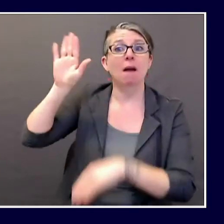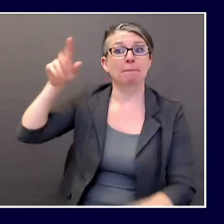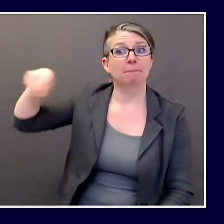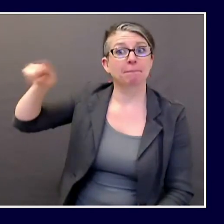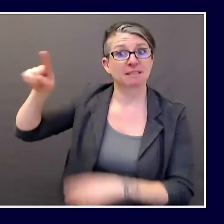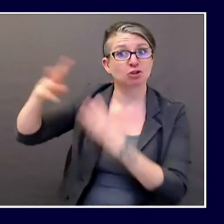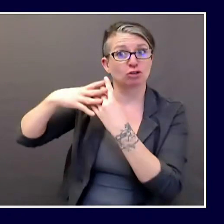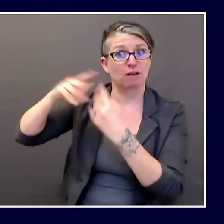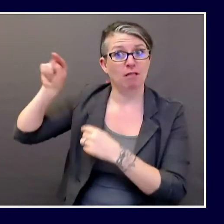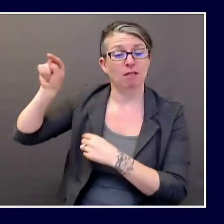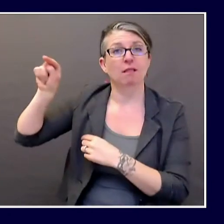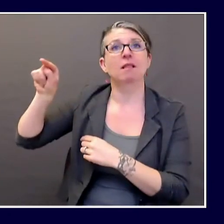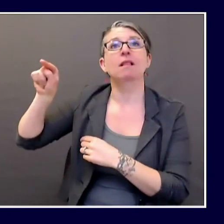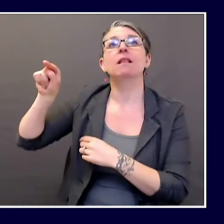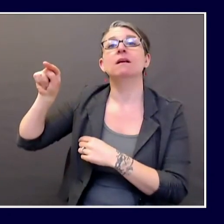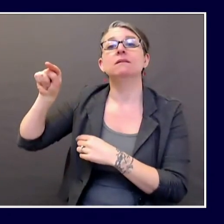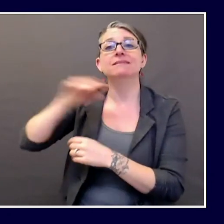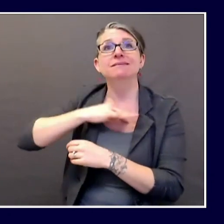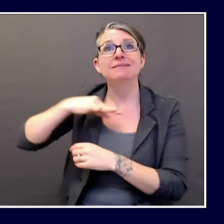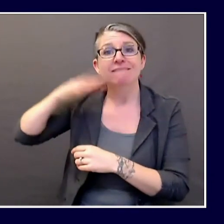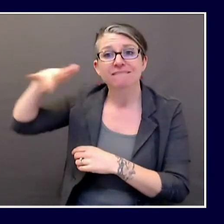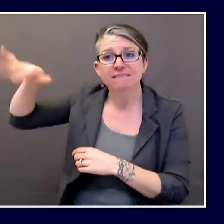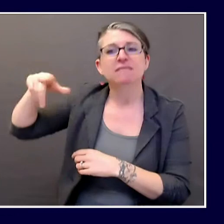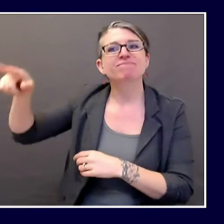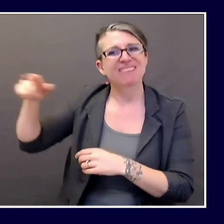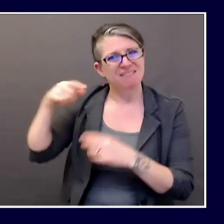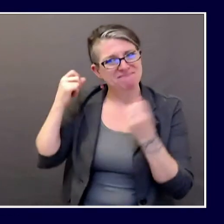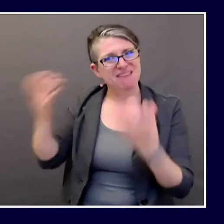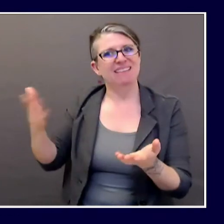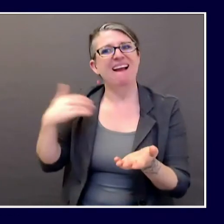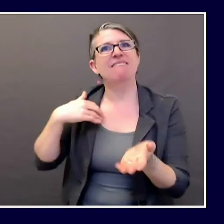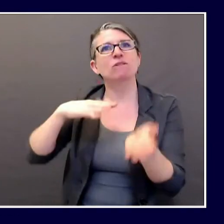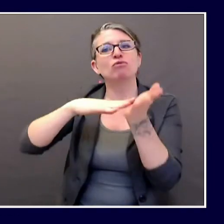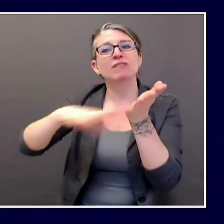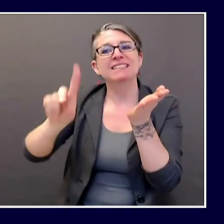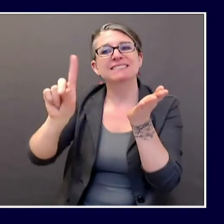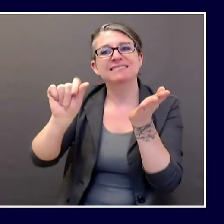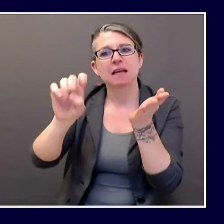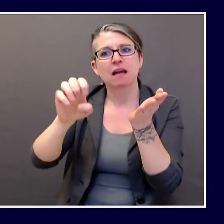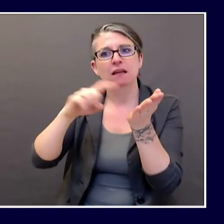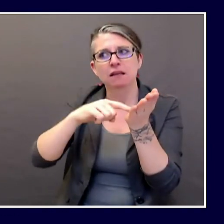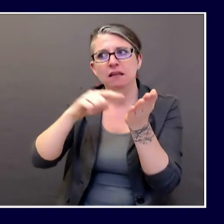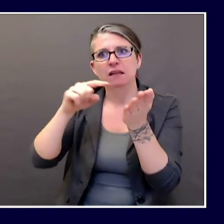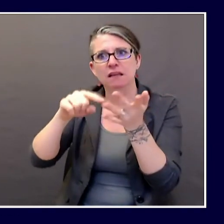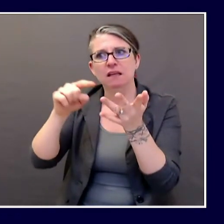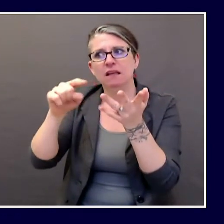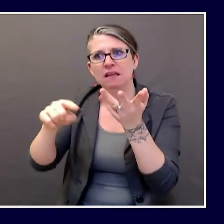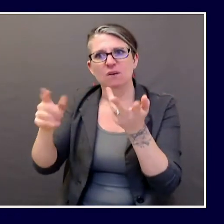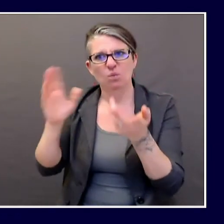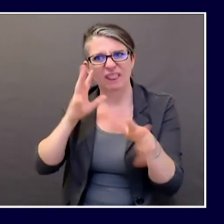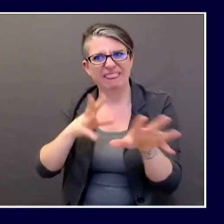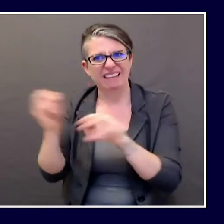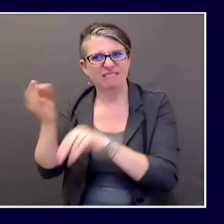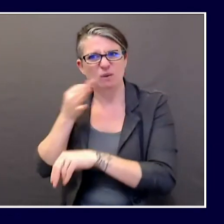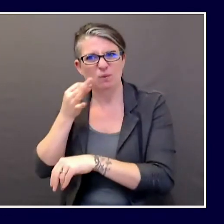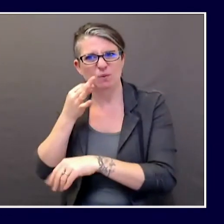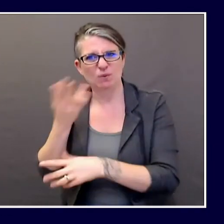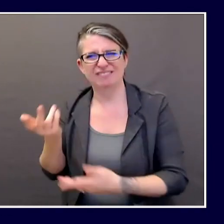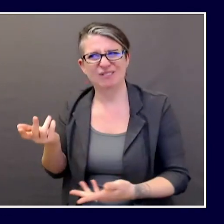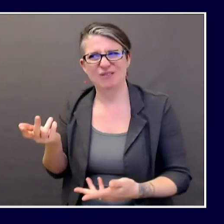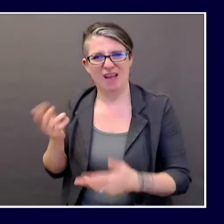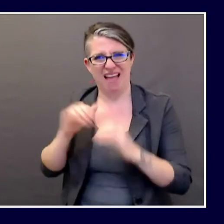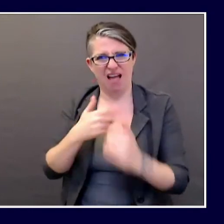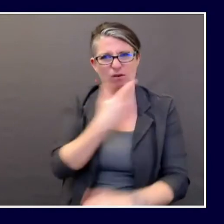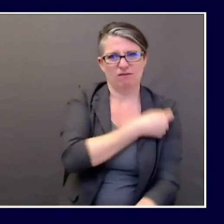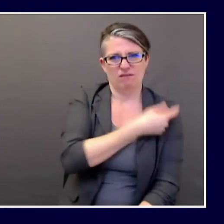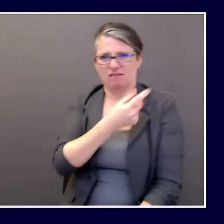partially vaccinating. Dr. Fauci has expressed concerns over partial vaccination. And so it is, I don't